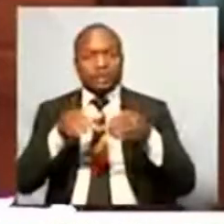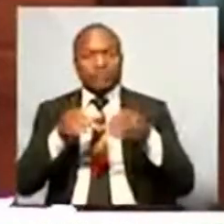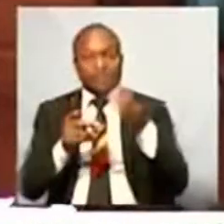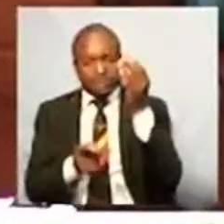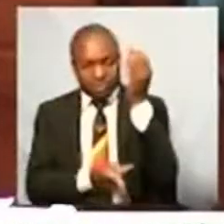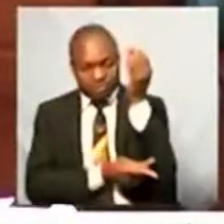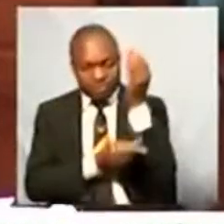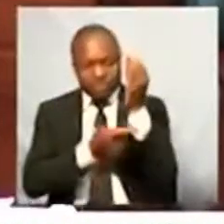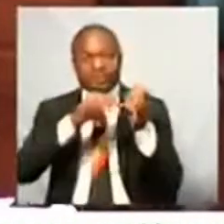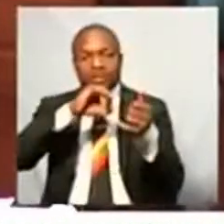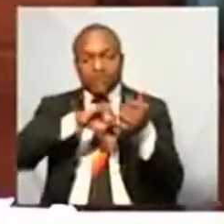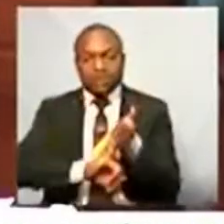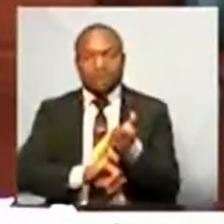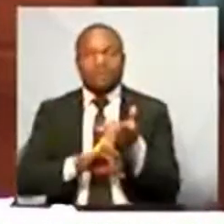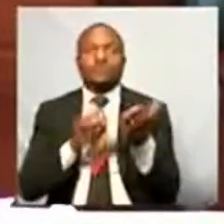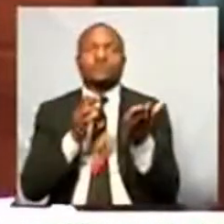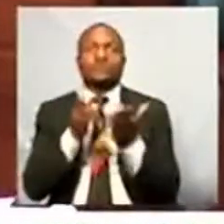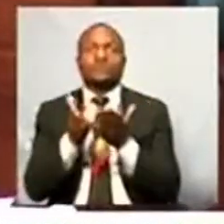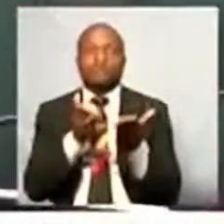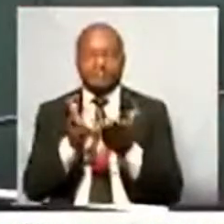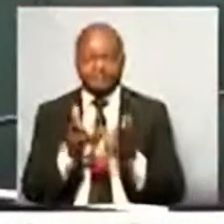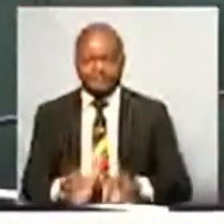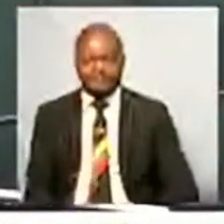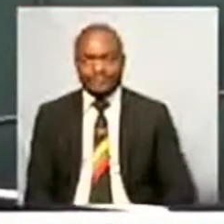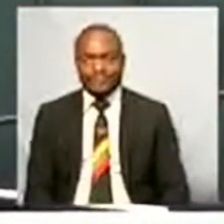Social Services.